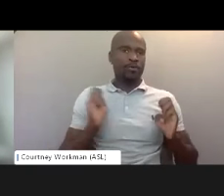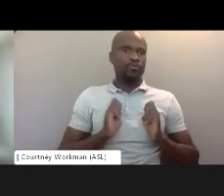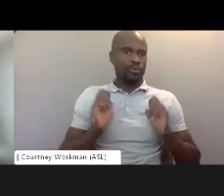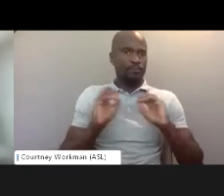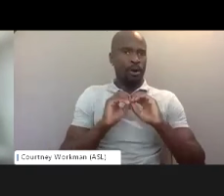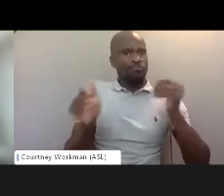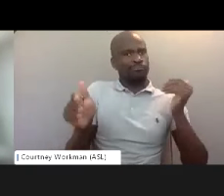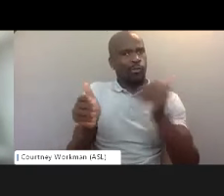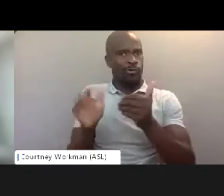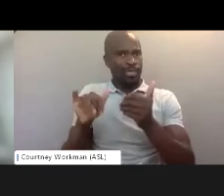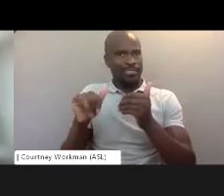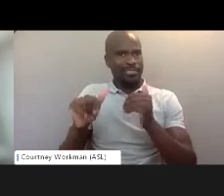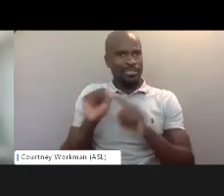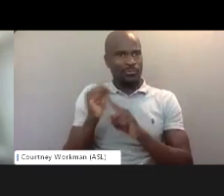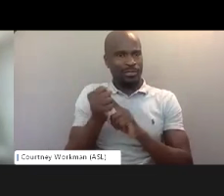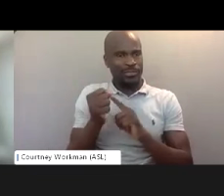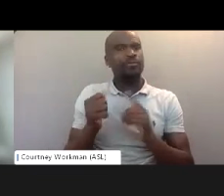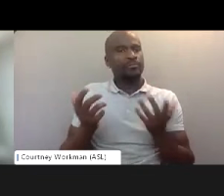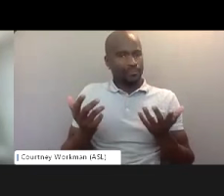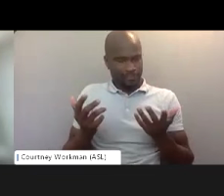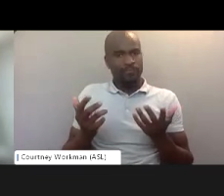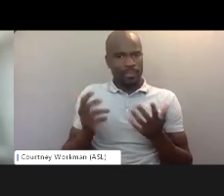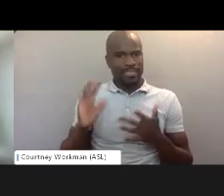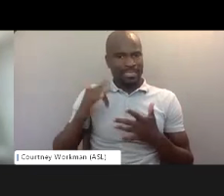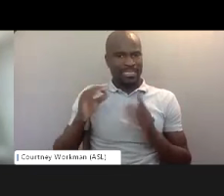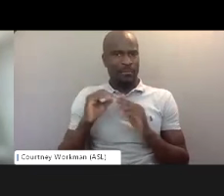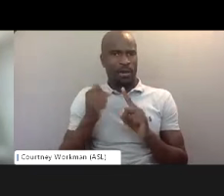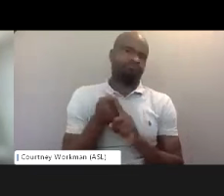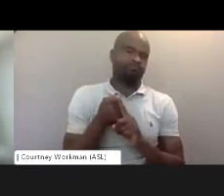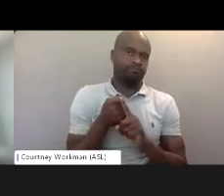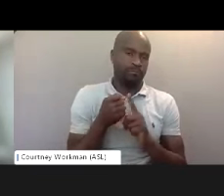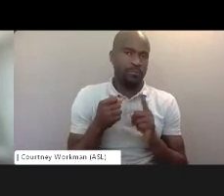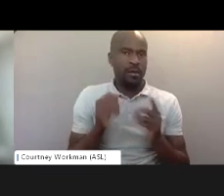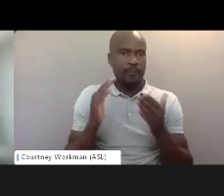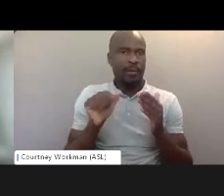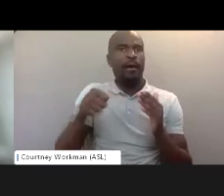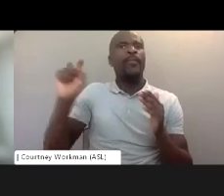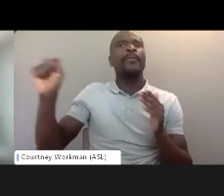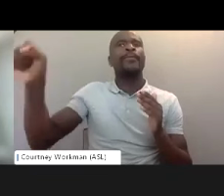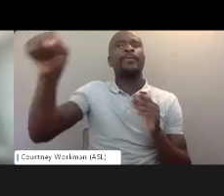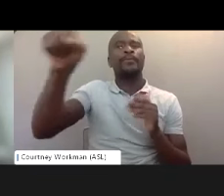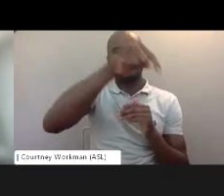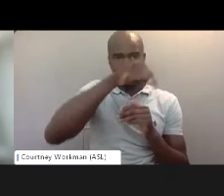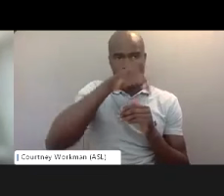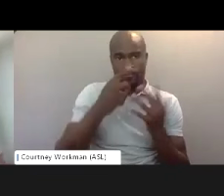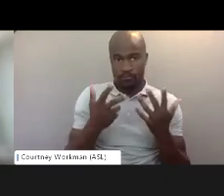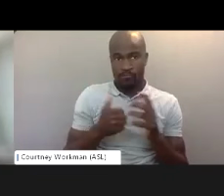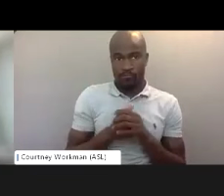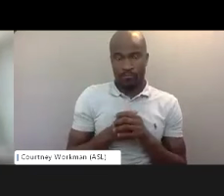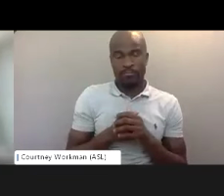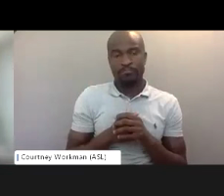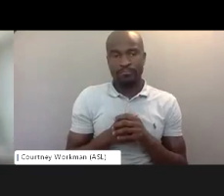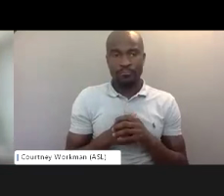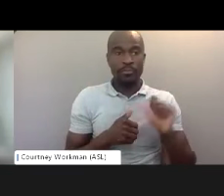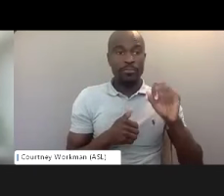or are more impacted following a mass violence incident. So first, just to give you a glimpse of the PTSD piece, just in a nutshell,